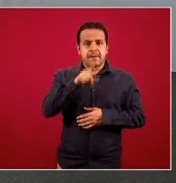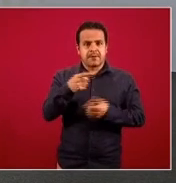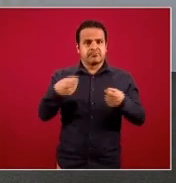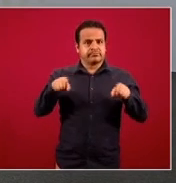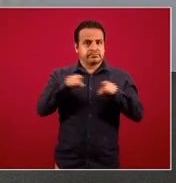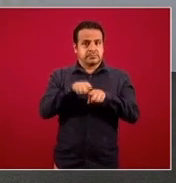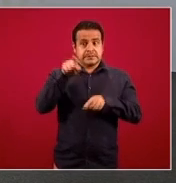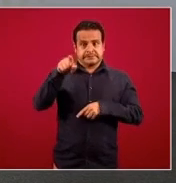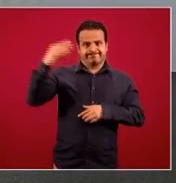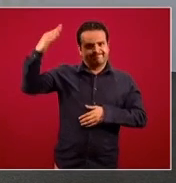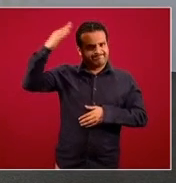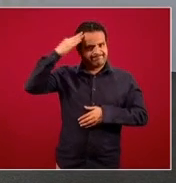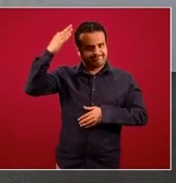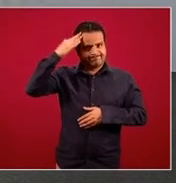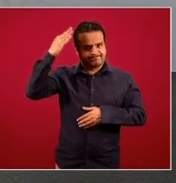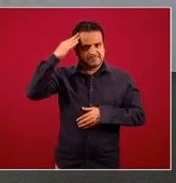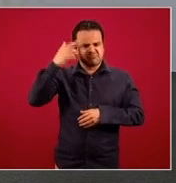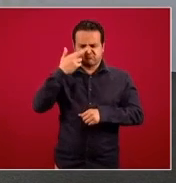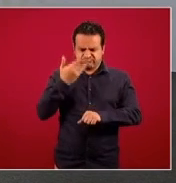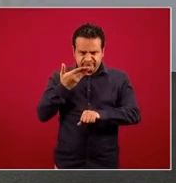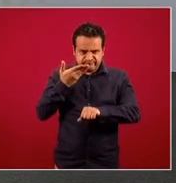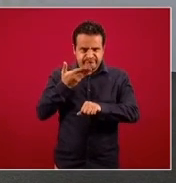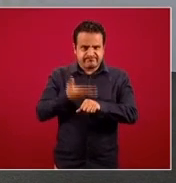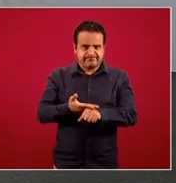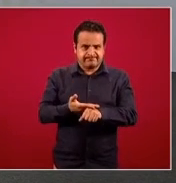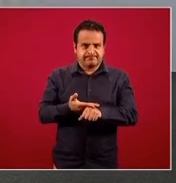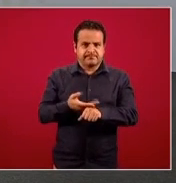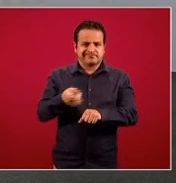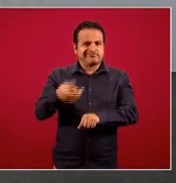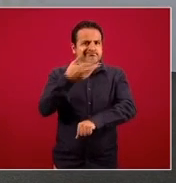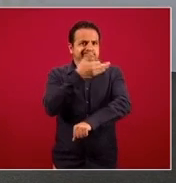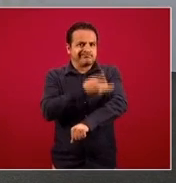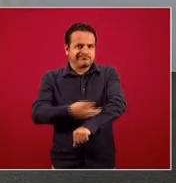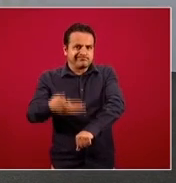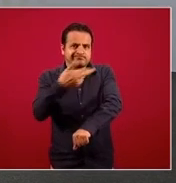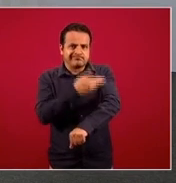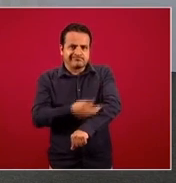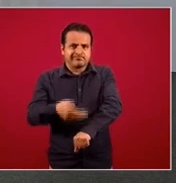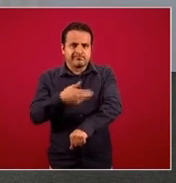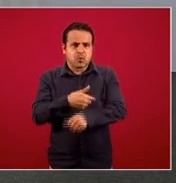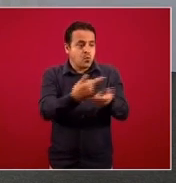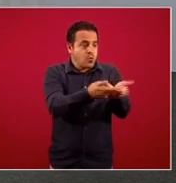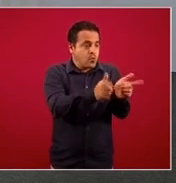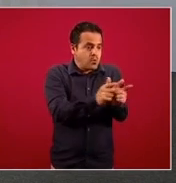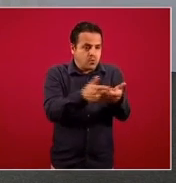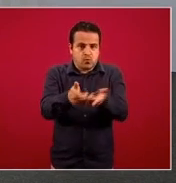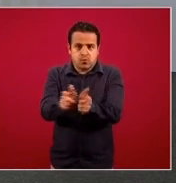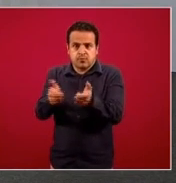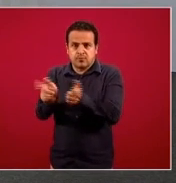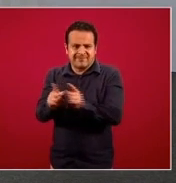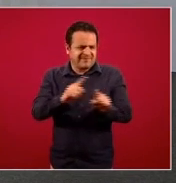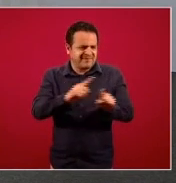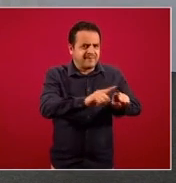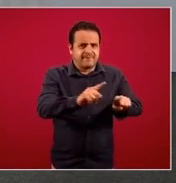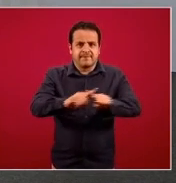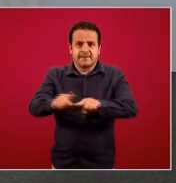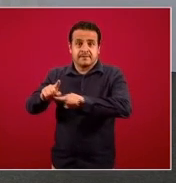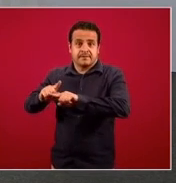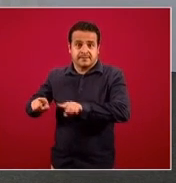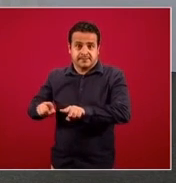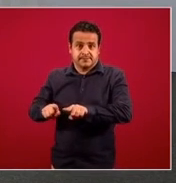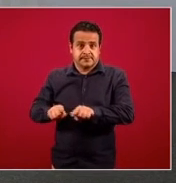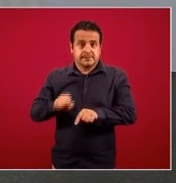science. And she's also the heading figure. She's the one in charge of